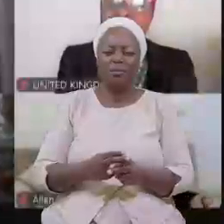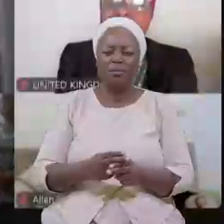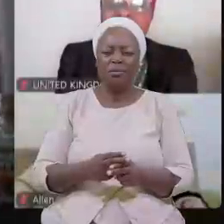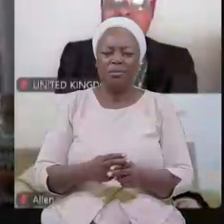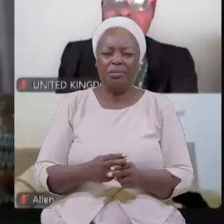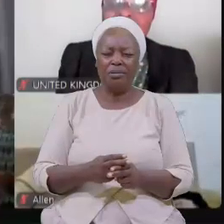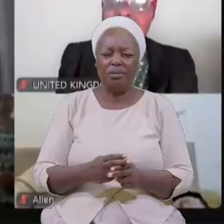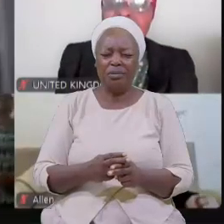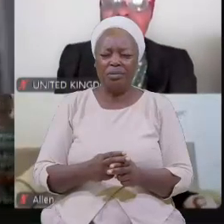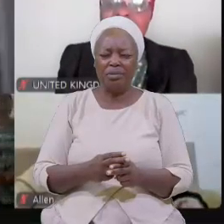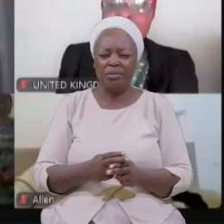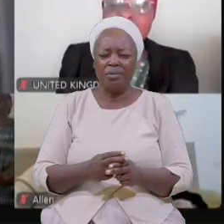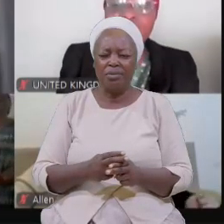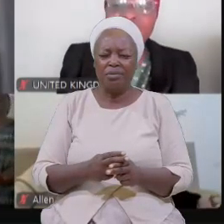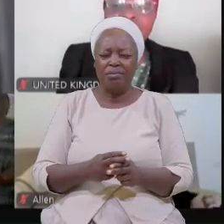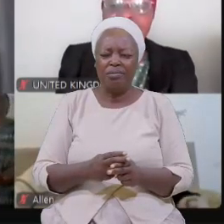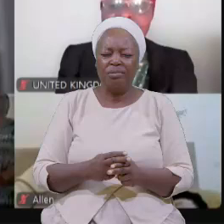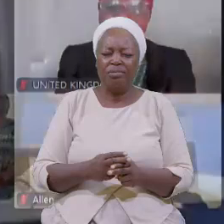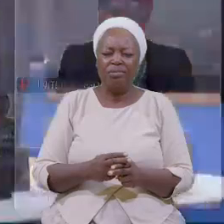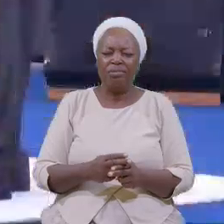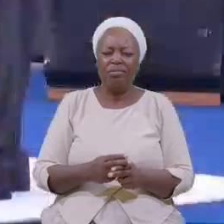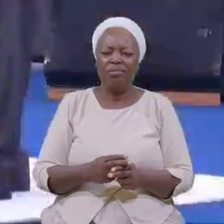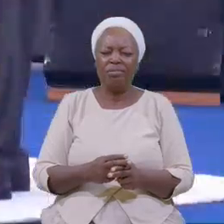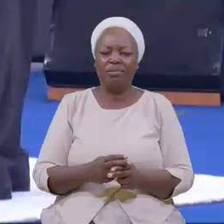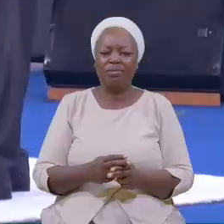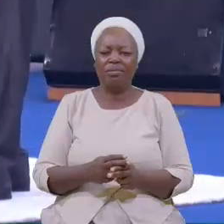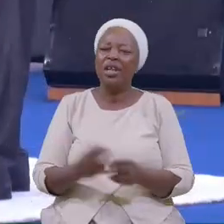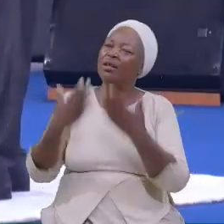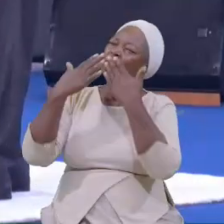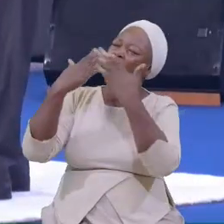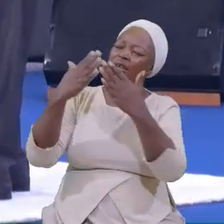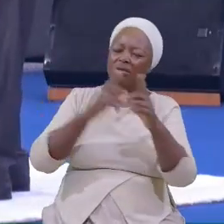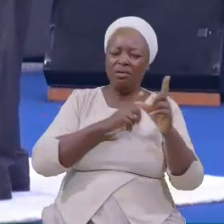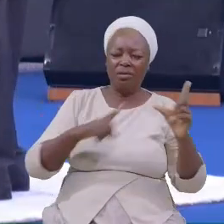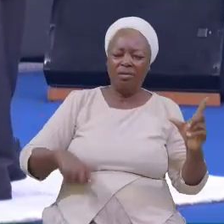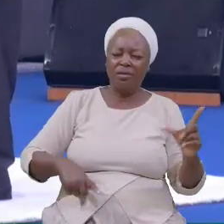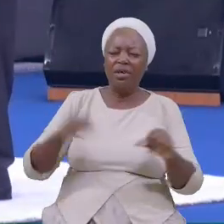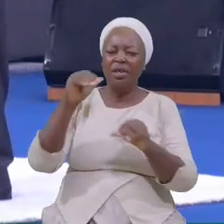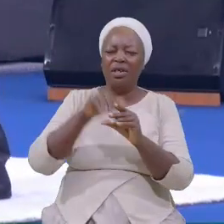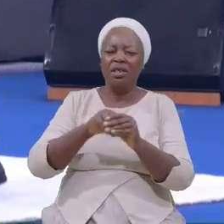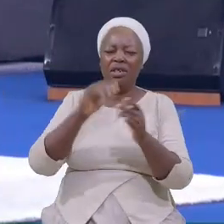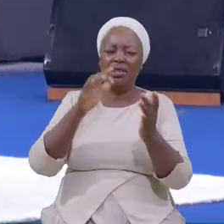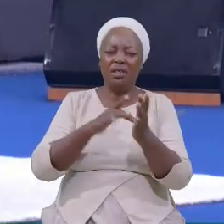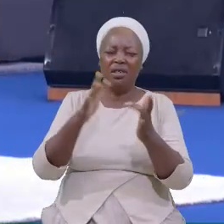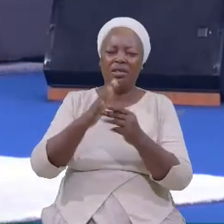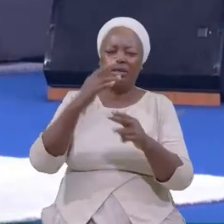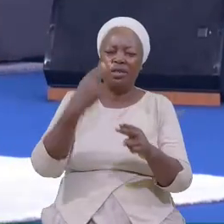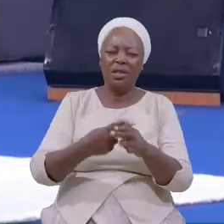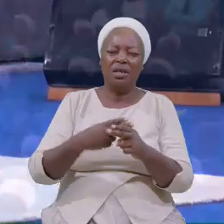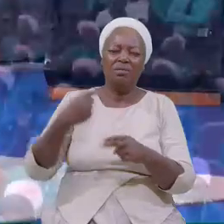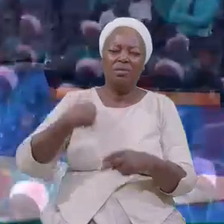name. Radio, so TV, so anything, video, so yes, thank you, Lord. In Jesus' name,